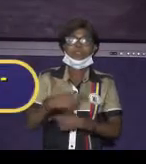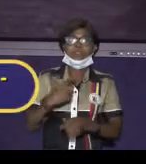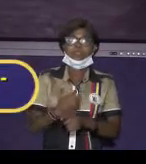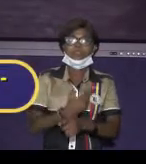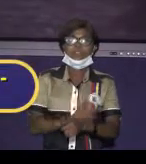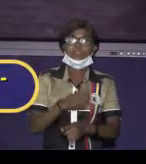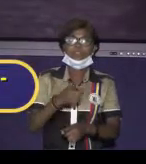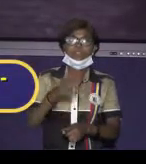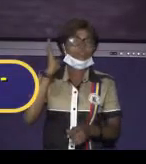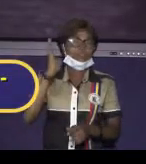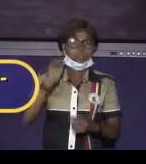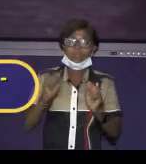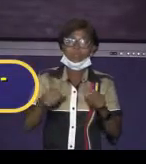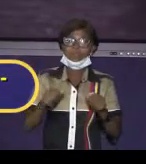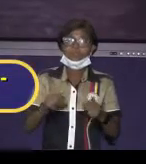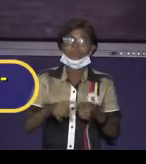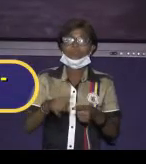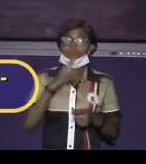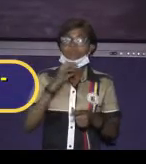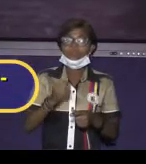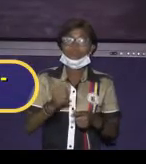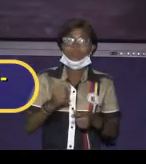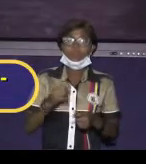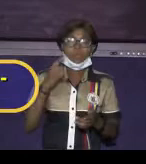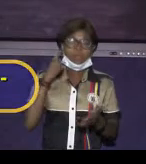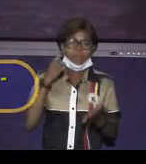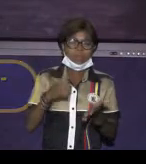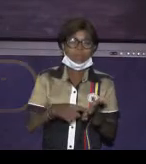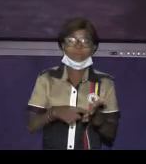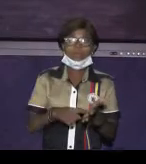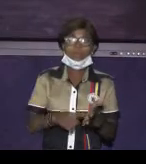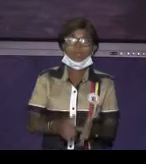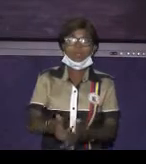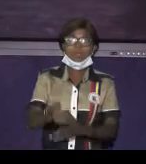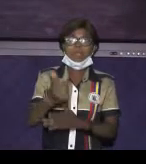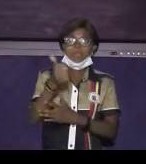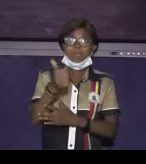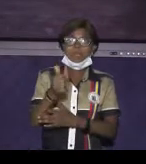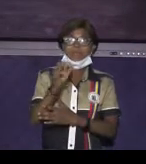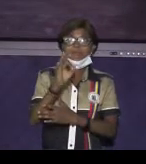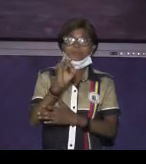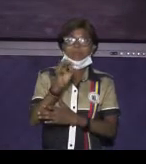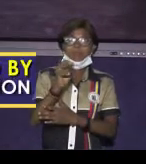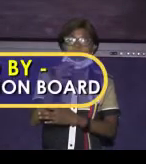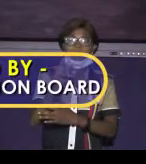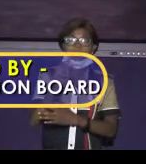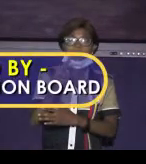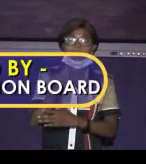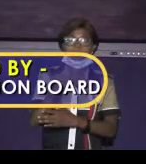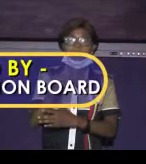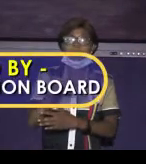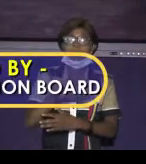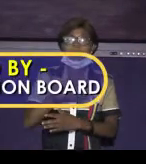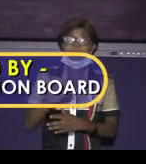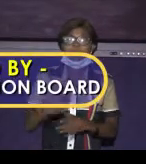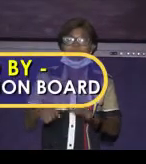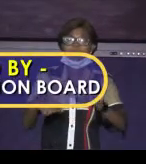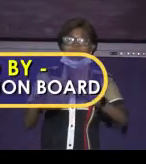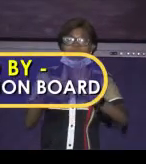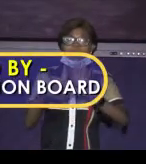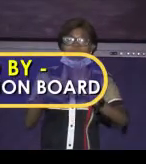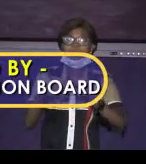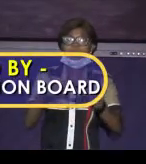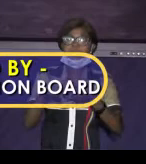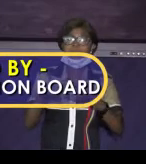be able to identify affirmative and negative sentences. You should be able